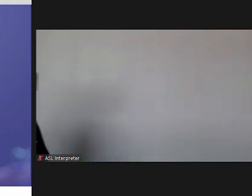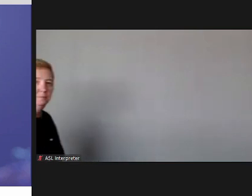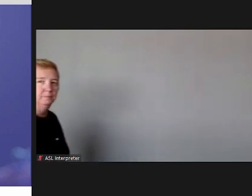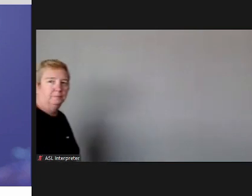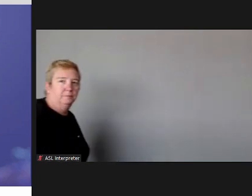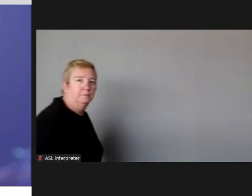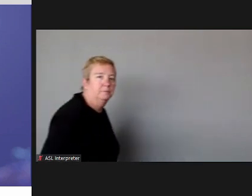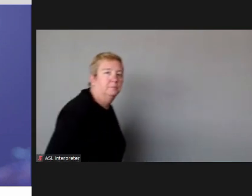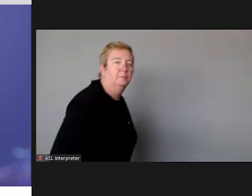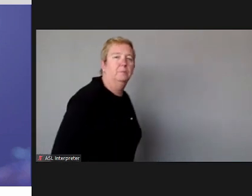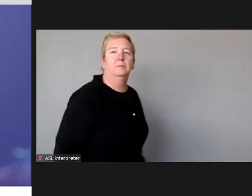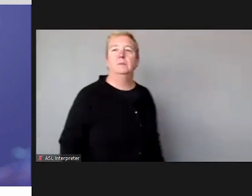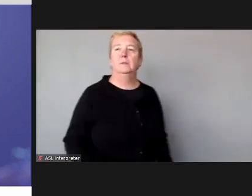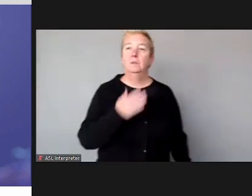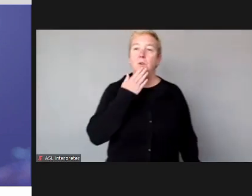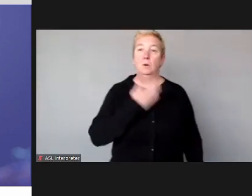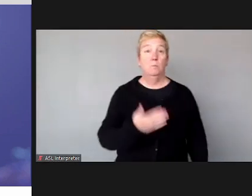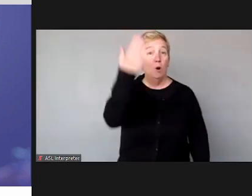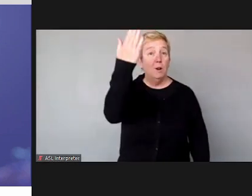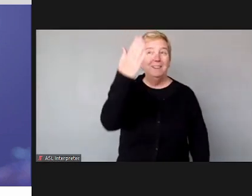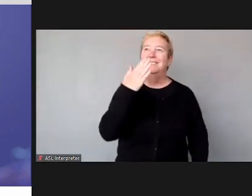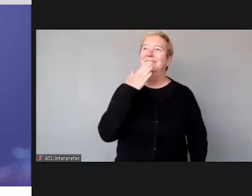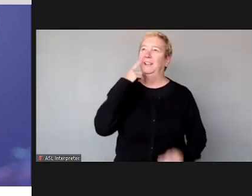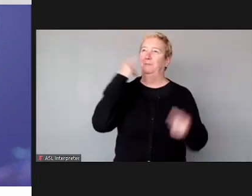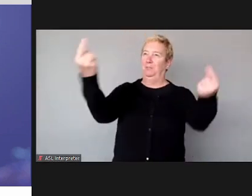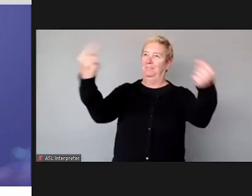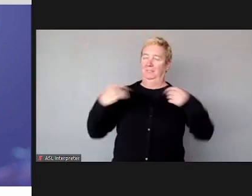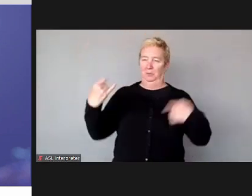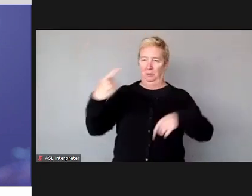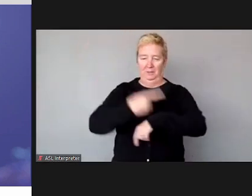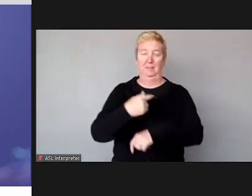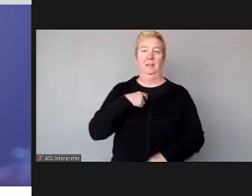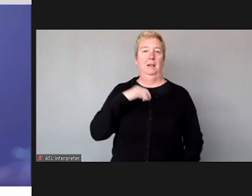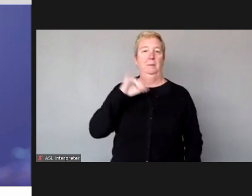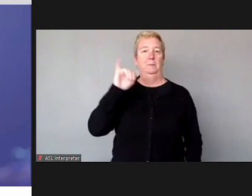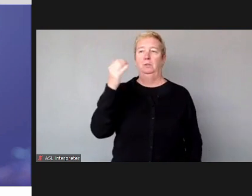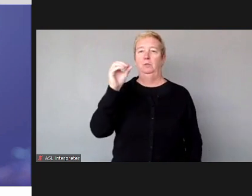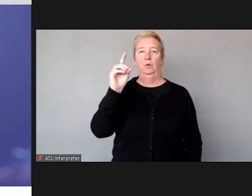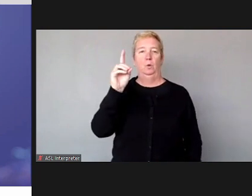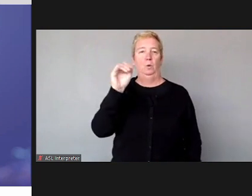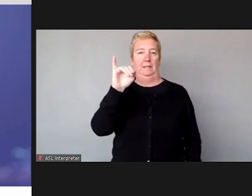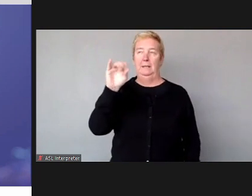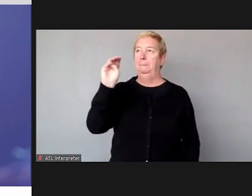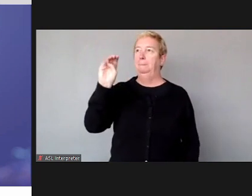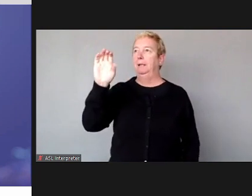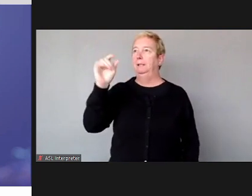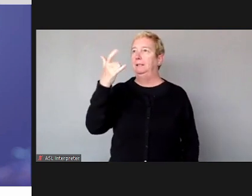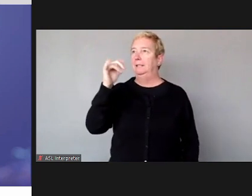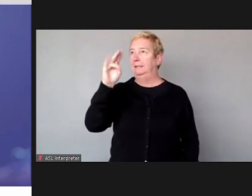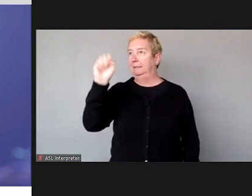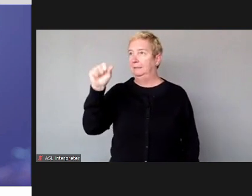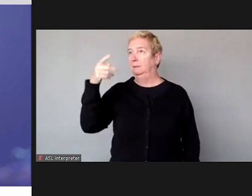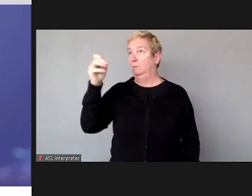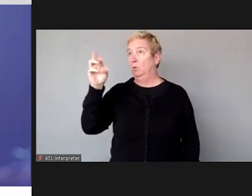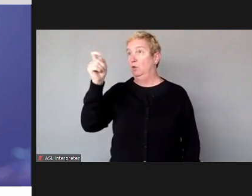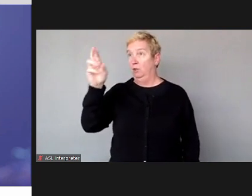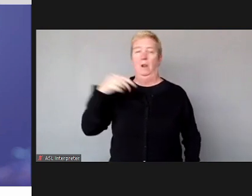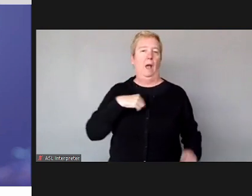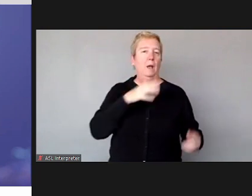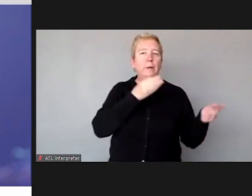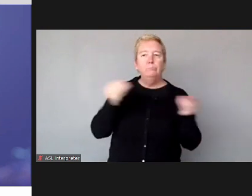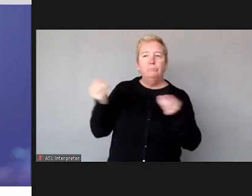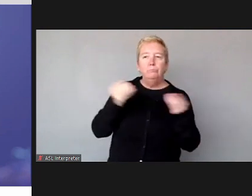Thank you for joining us today. My name is Jody McGinnis Porter, and I'll be moderating today's press conference. Today,